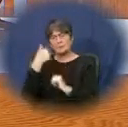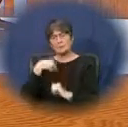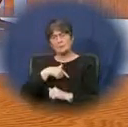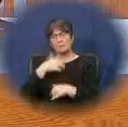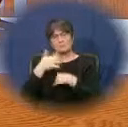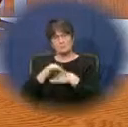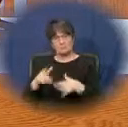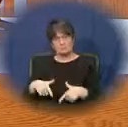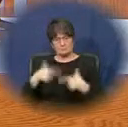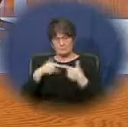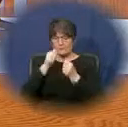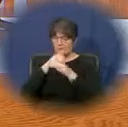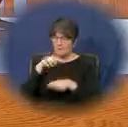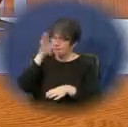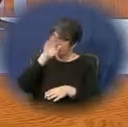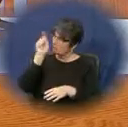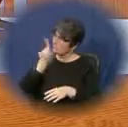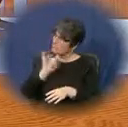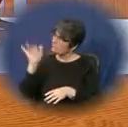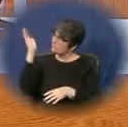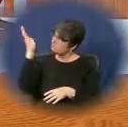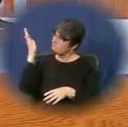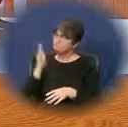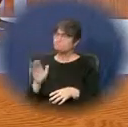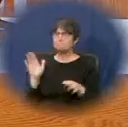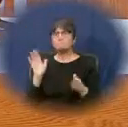of life. Blessed be God forever.